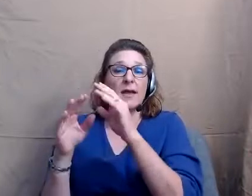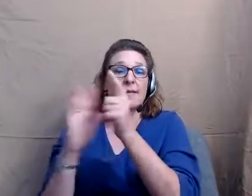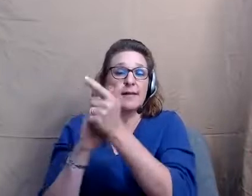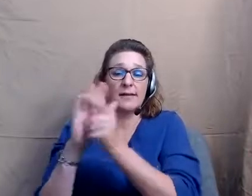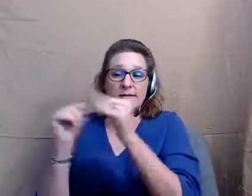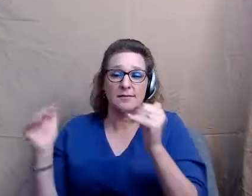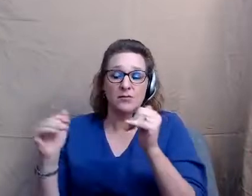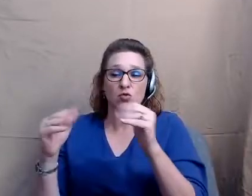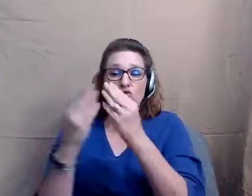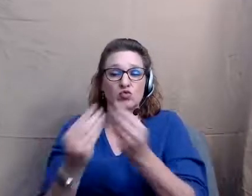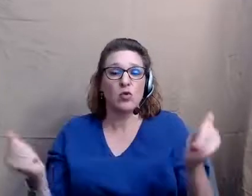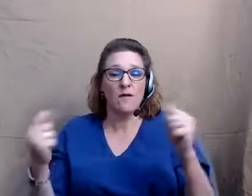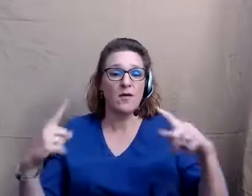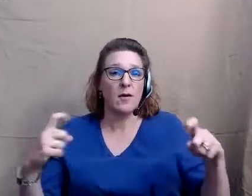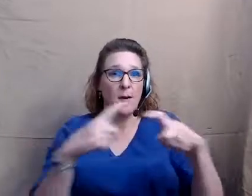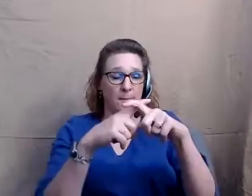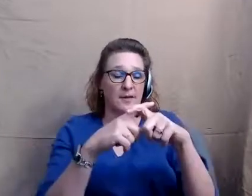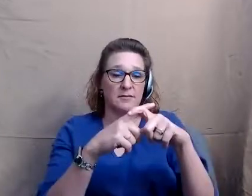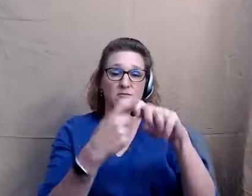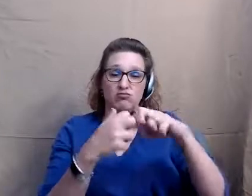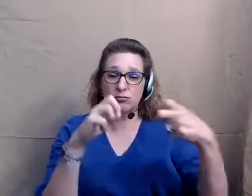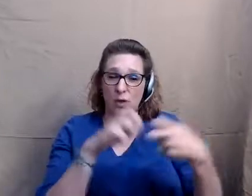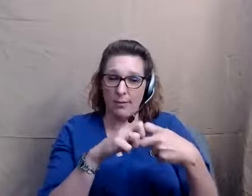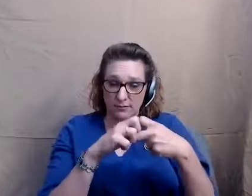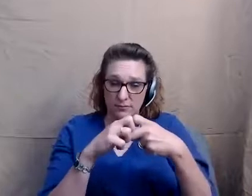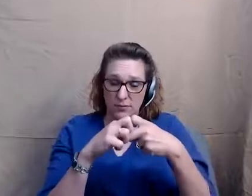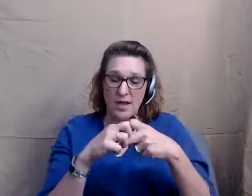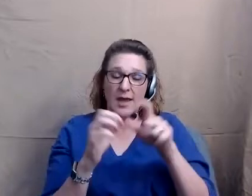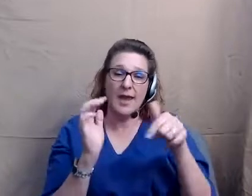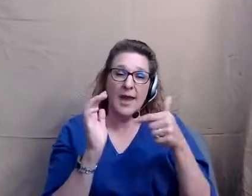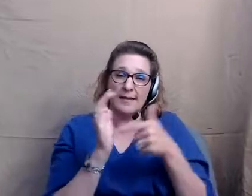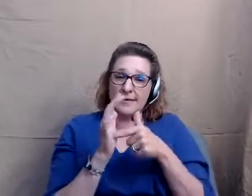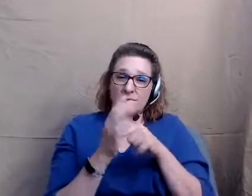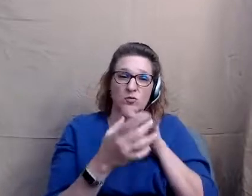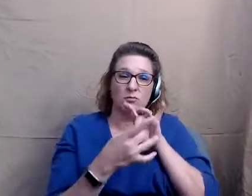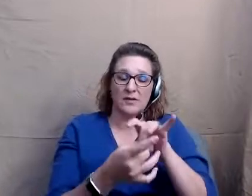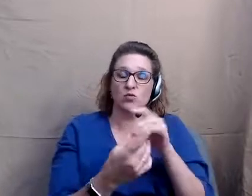social problems, and this is a kind of a critique that goes across a number of different problems.